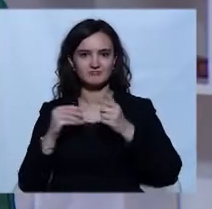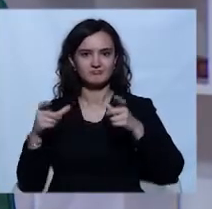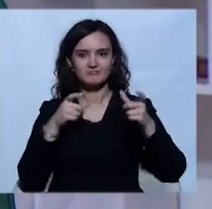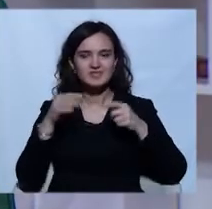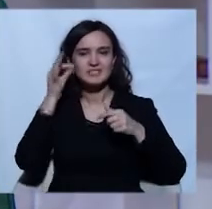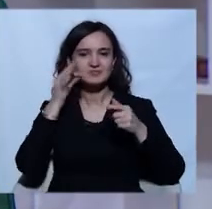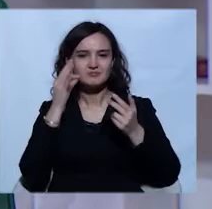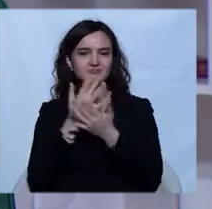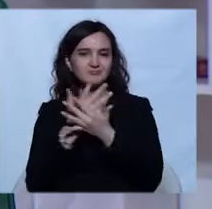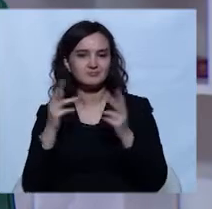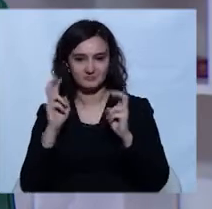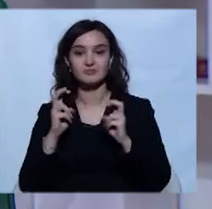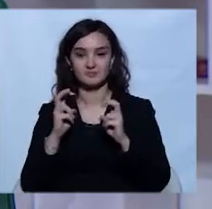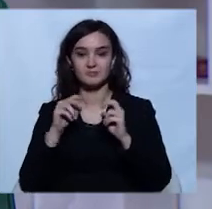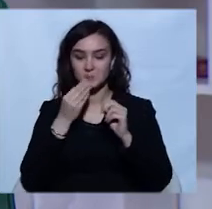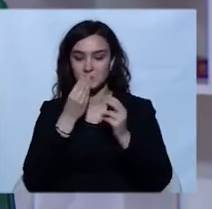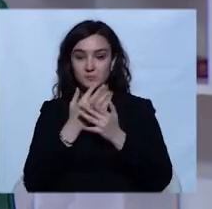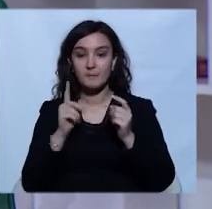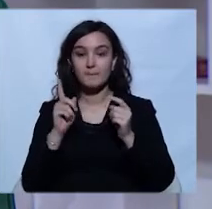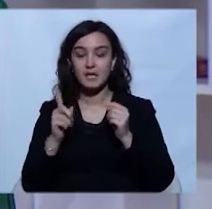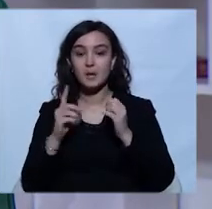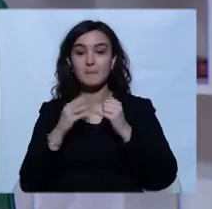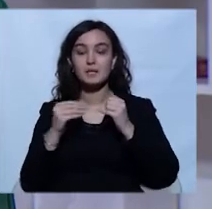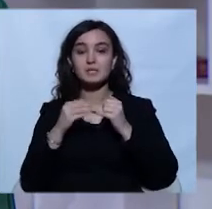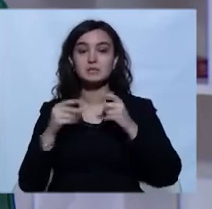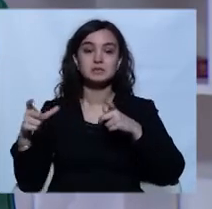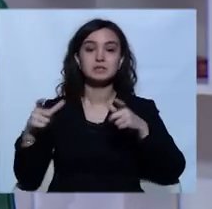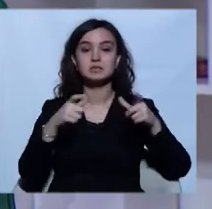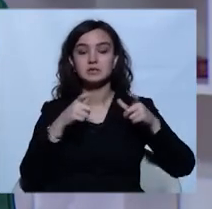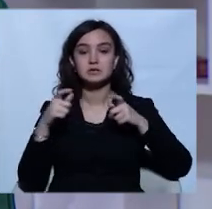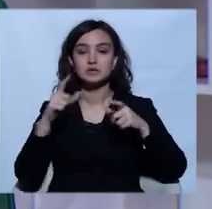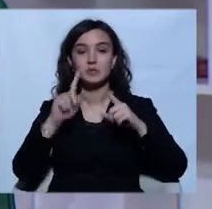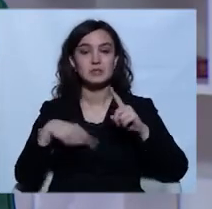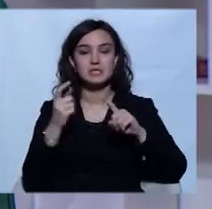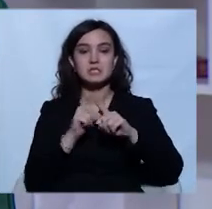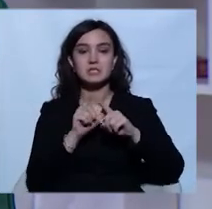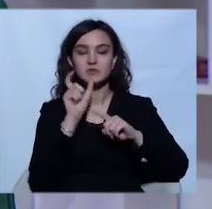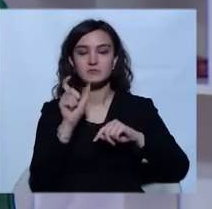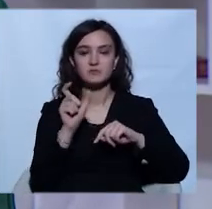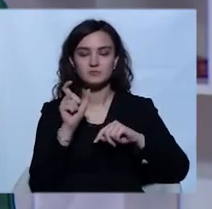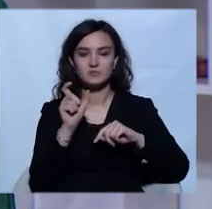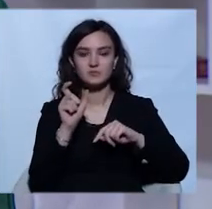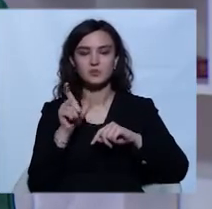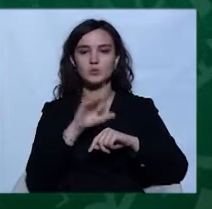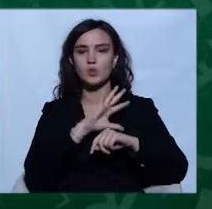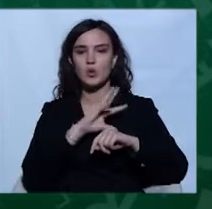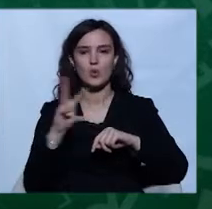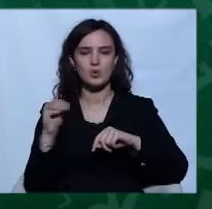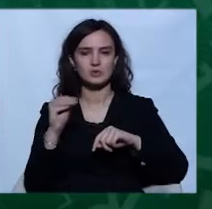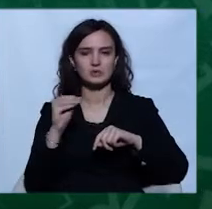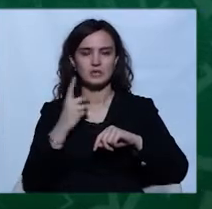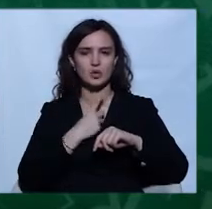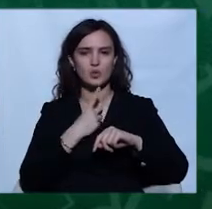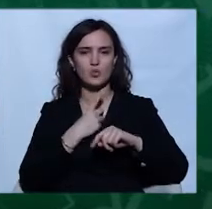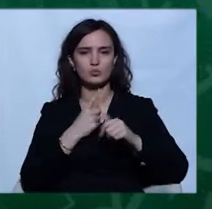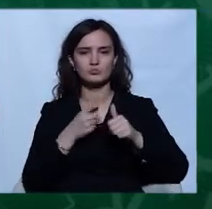and cookies, but on a deserted island, I would be our next word. I would be all alone, which